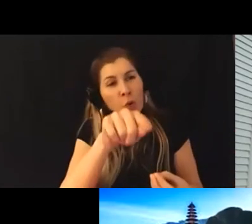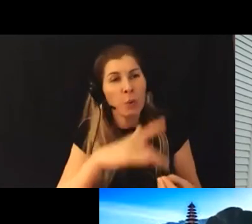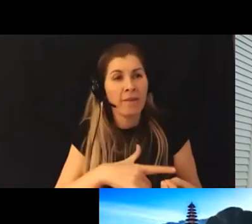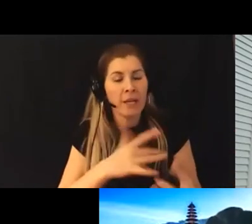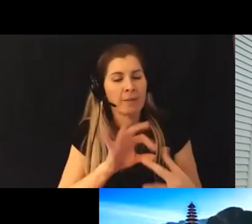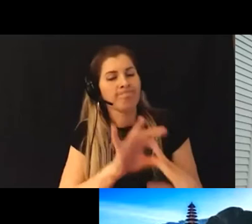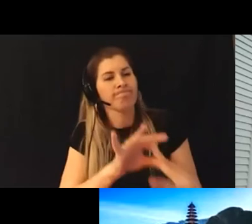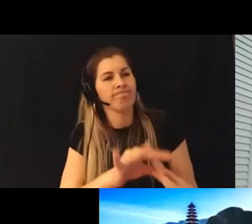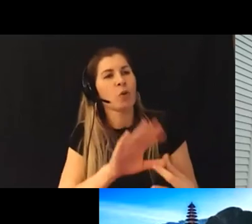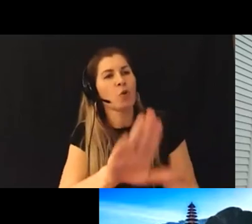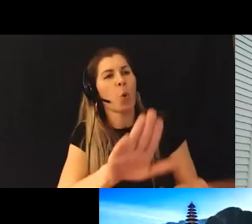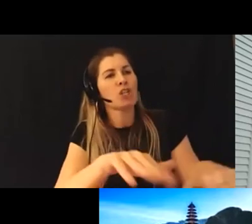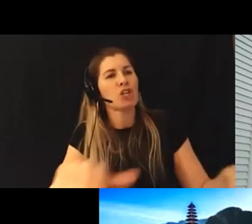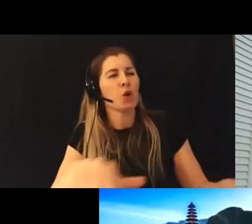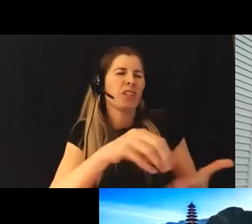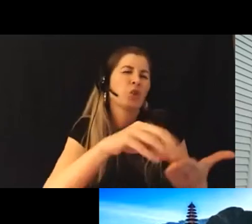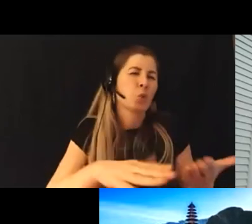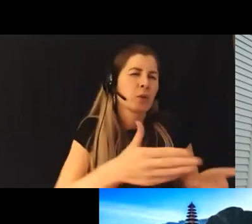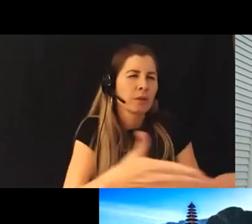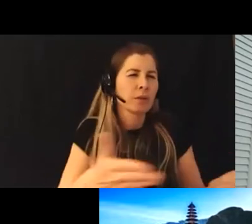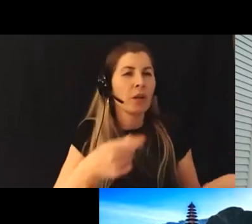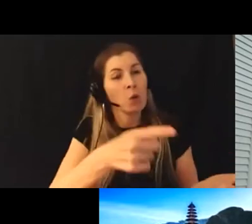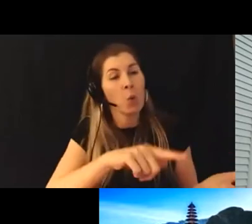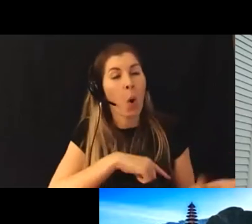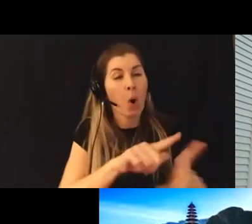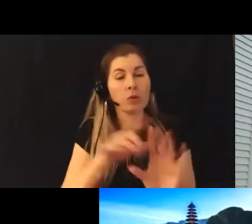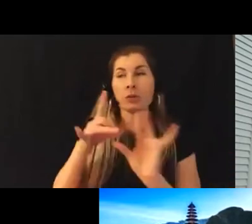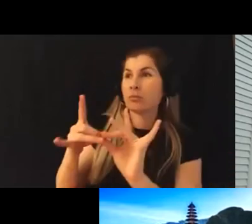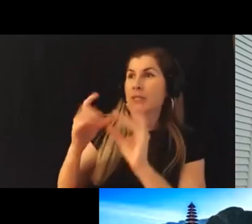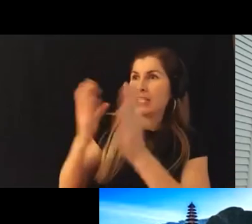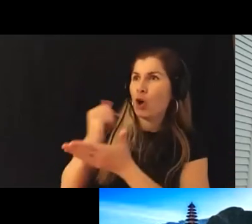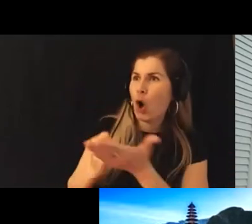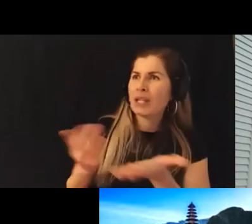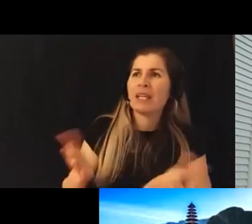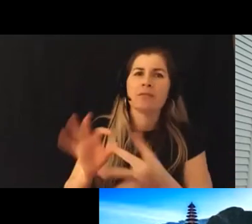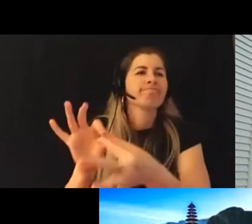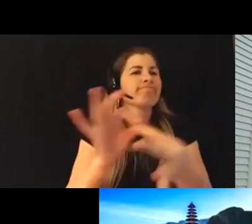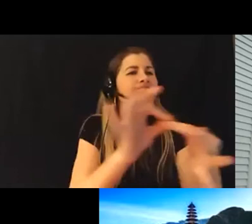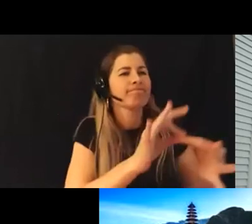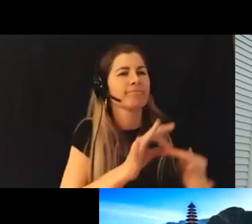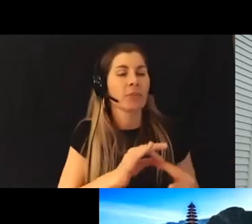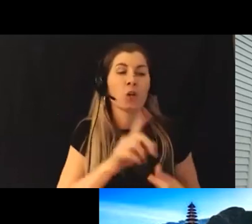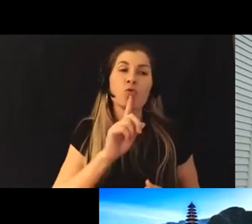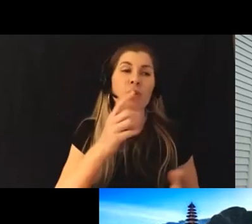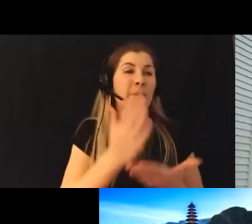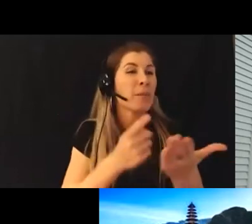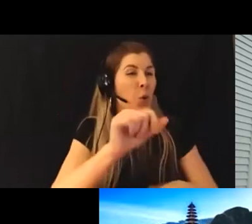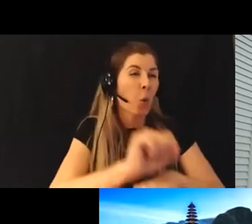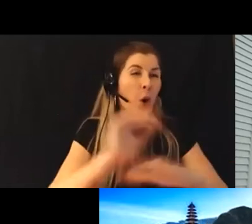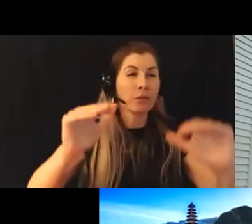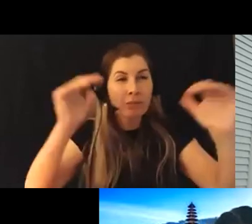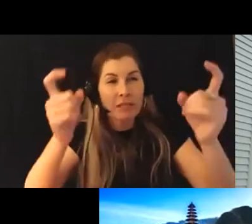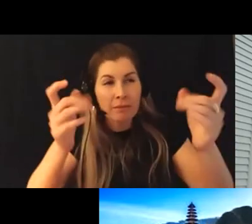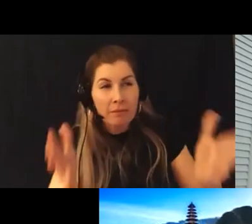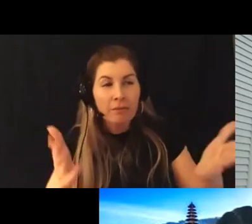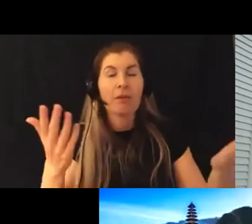you are being able to relate to the teaching artists that are here, you know, and administrators. You know, we have administrators, we might have council people